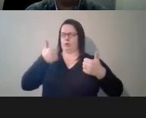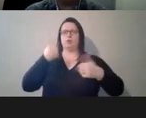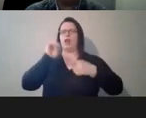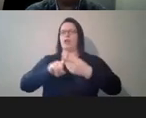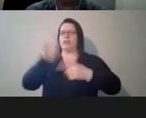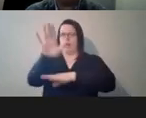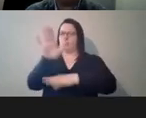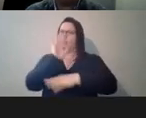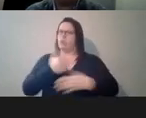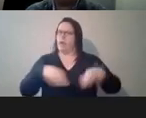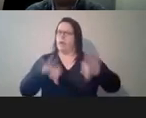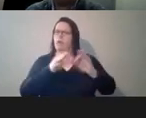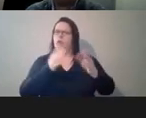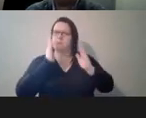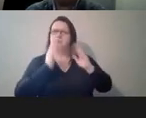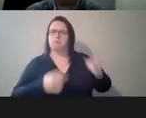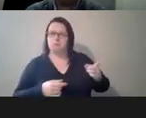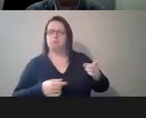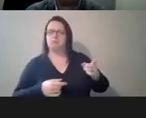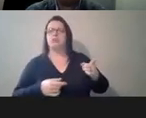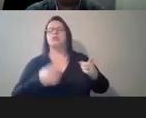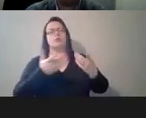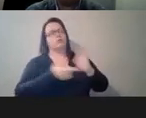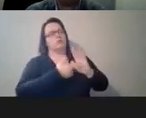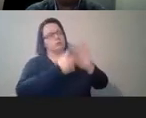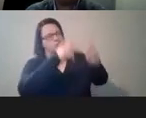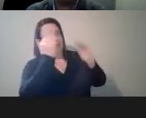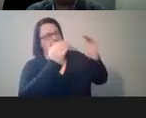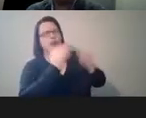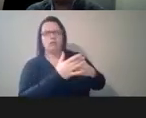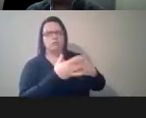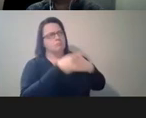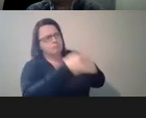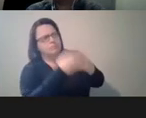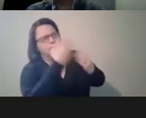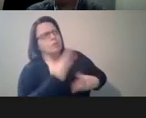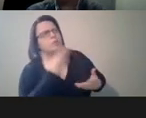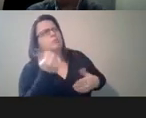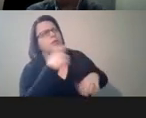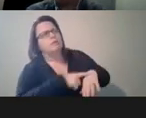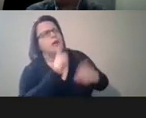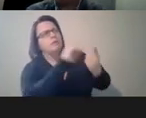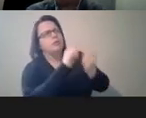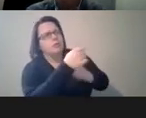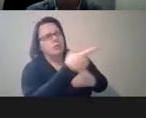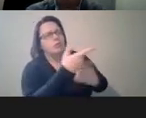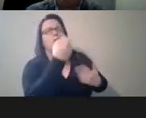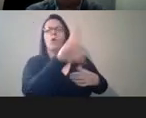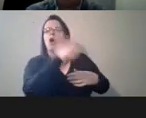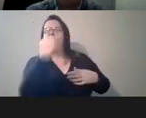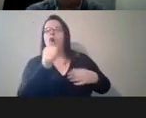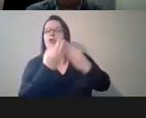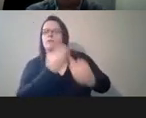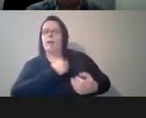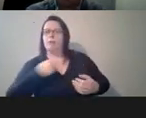So getting guidance from the adult and also maybe those who are, you know, part of the adult circle of care or family,